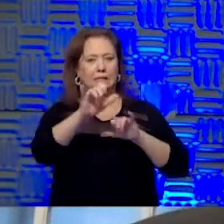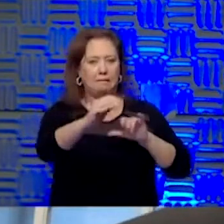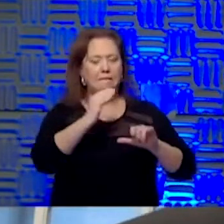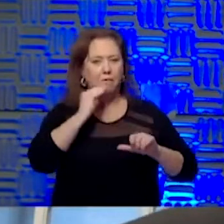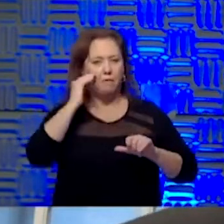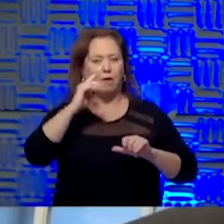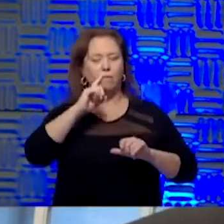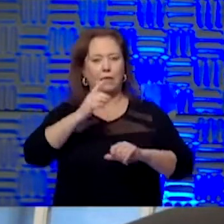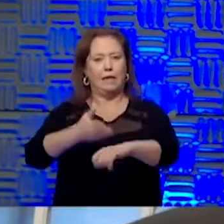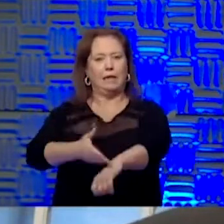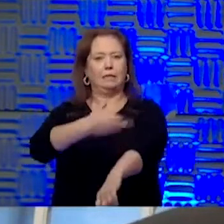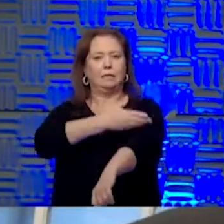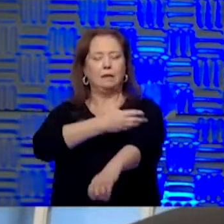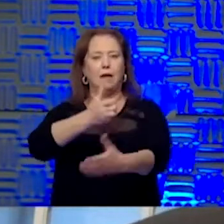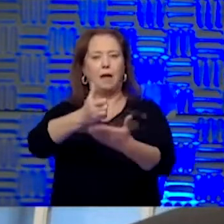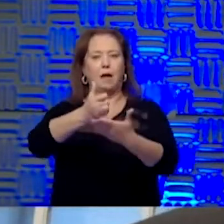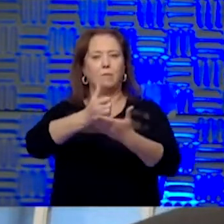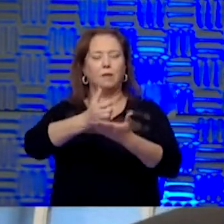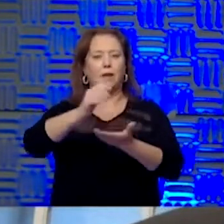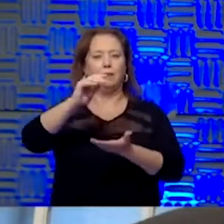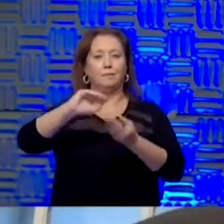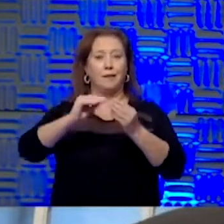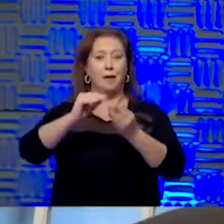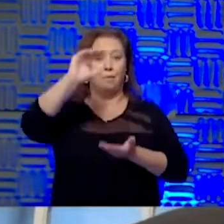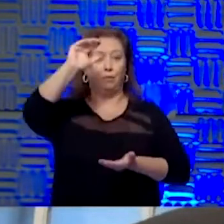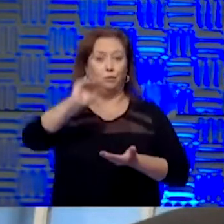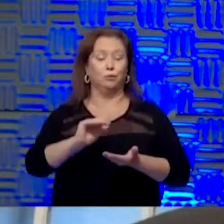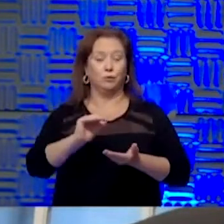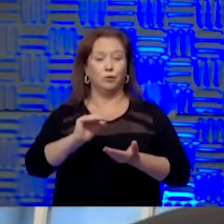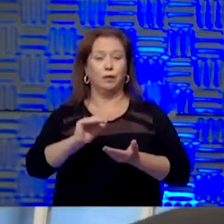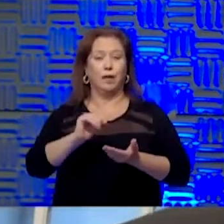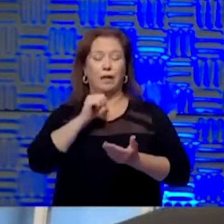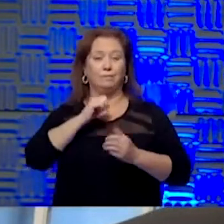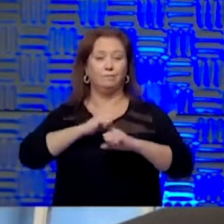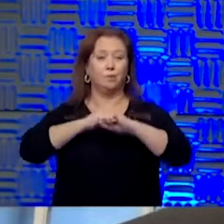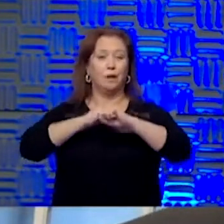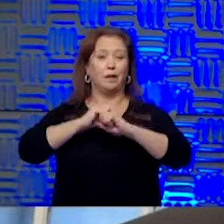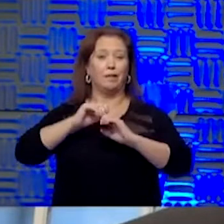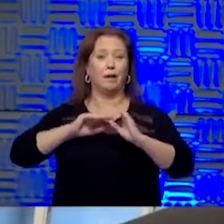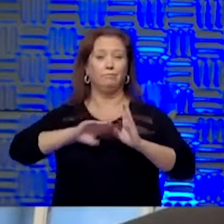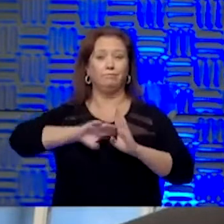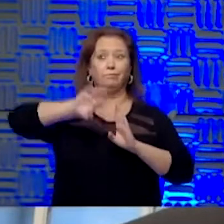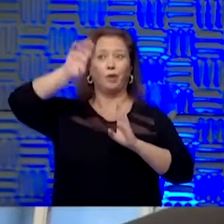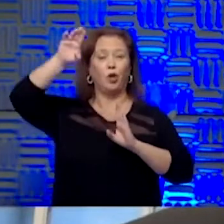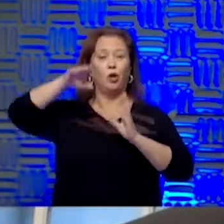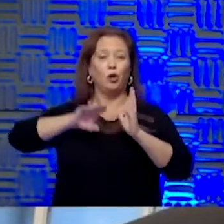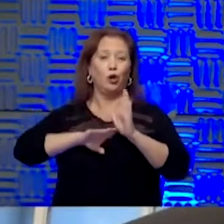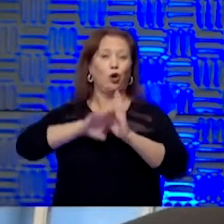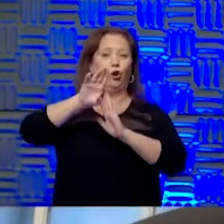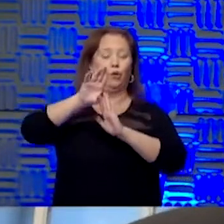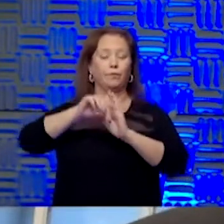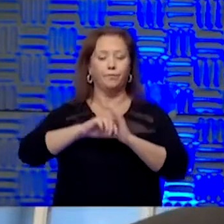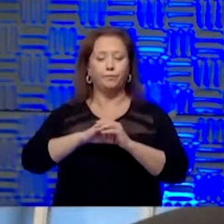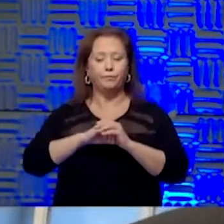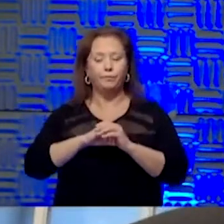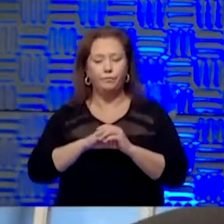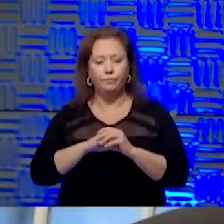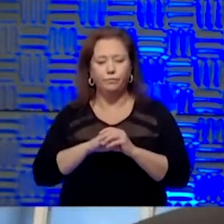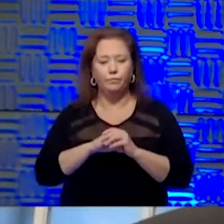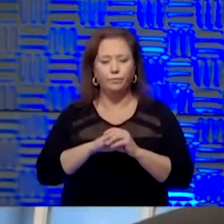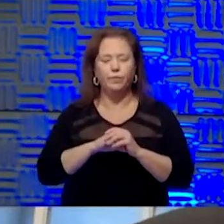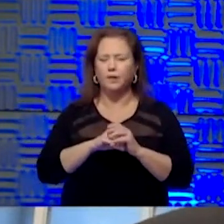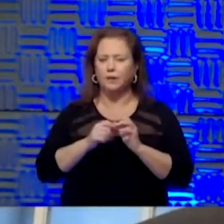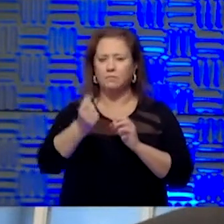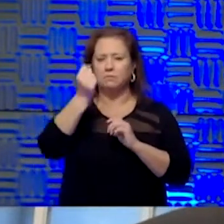contributed to dropping down that surge curve. And, you know, it's understandable, as you mentioned